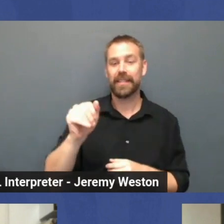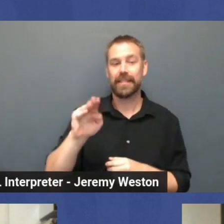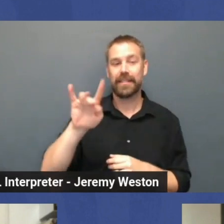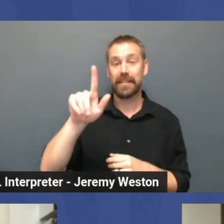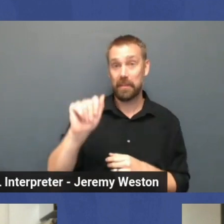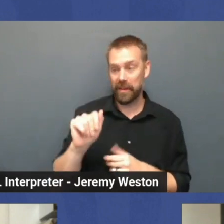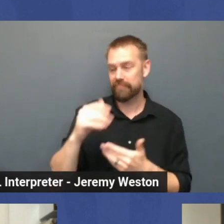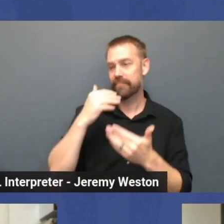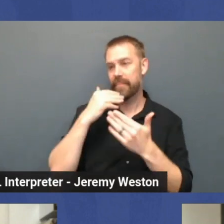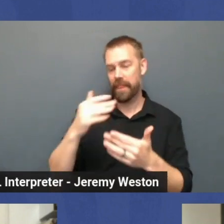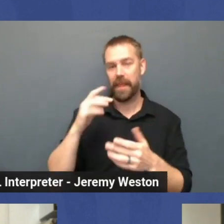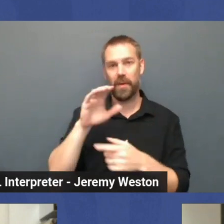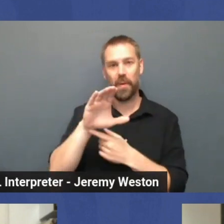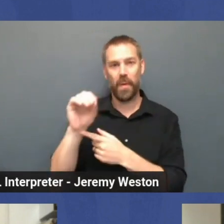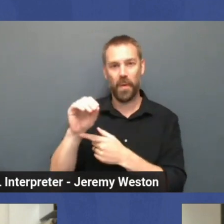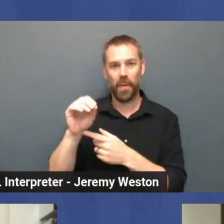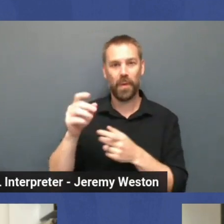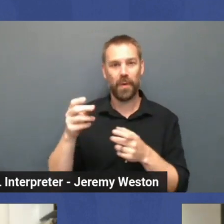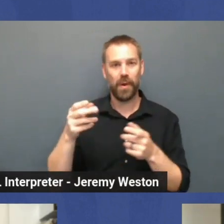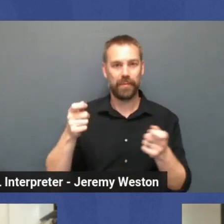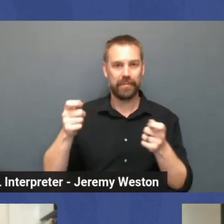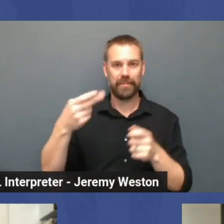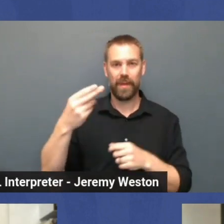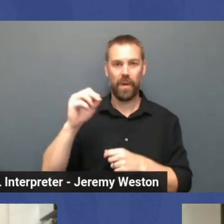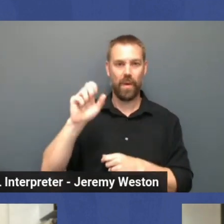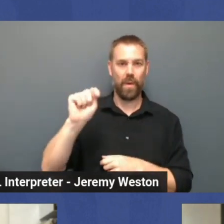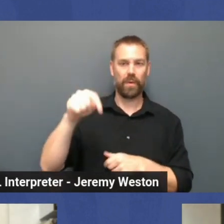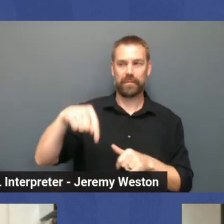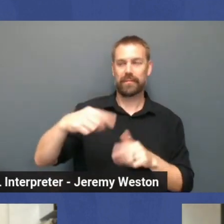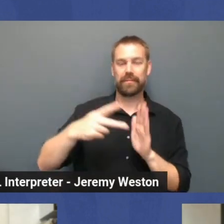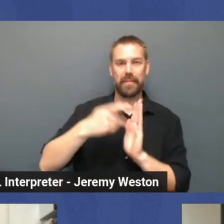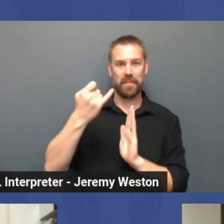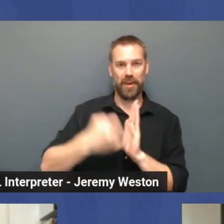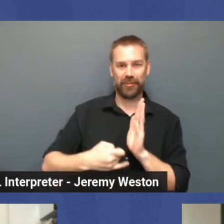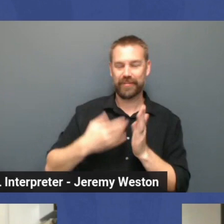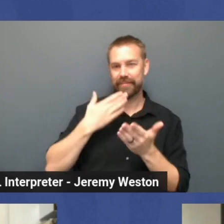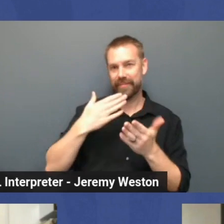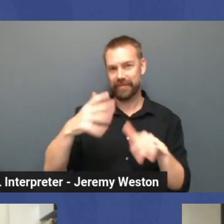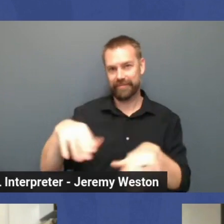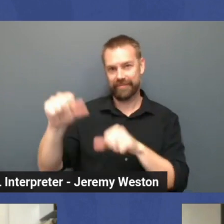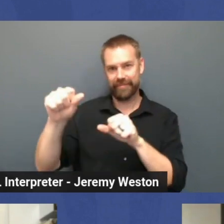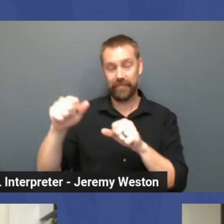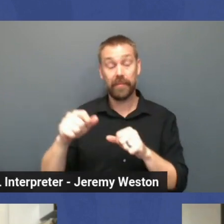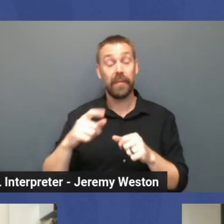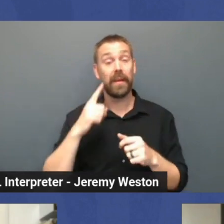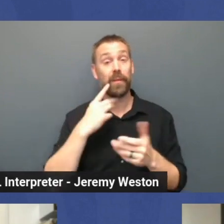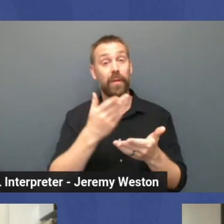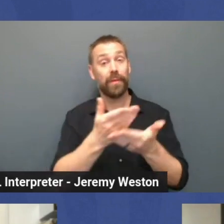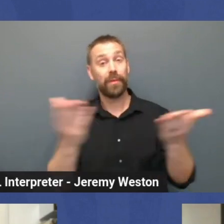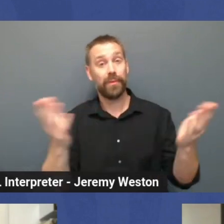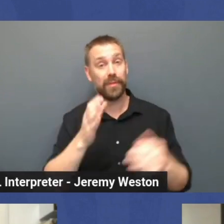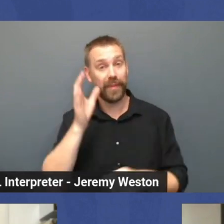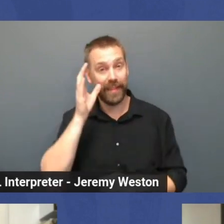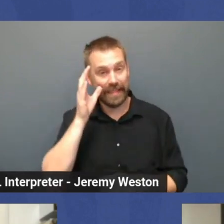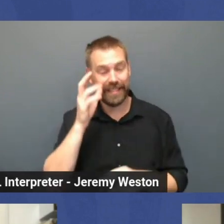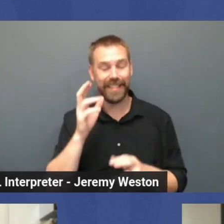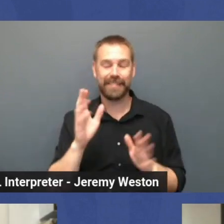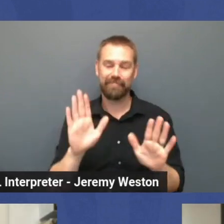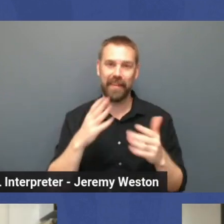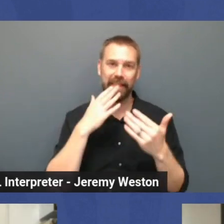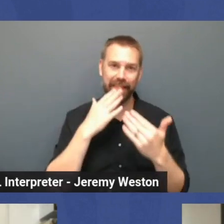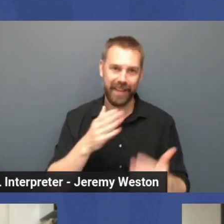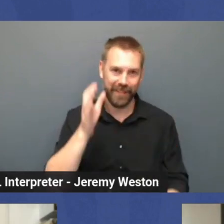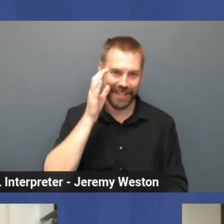to co-host and take on this project with me. And those folks who are listening, thanks for listening. I hope you learned something today.